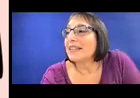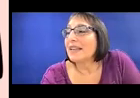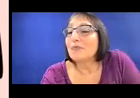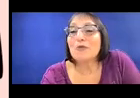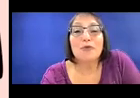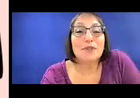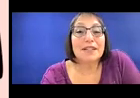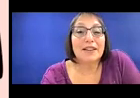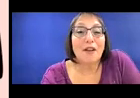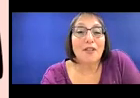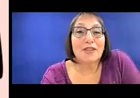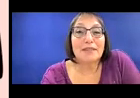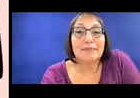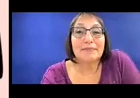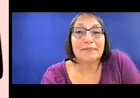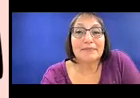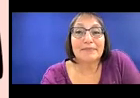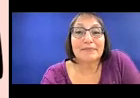And improve tools and technology.